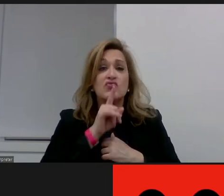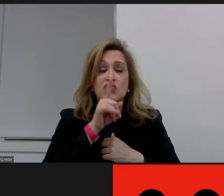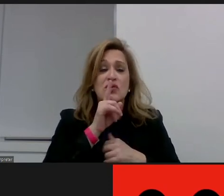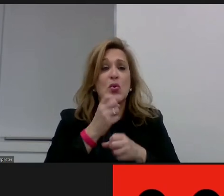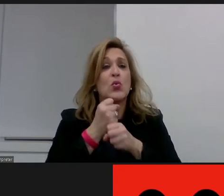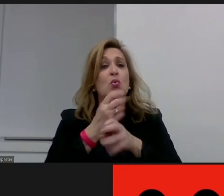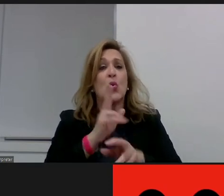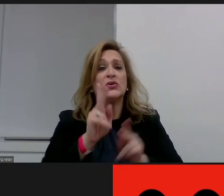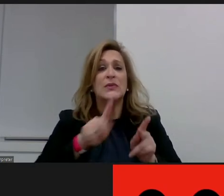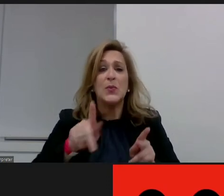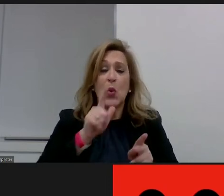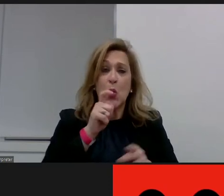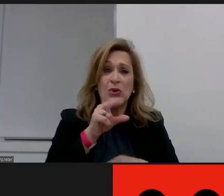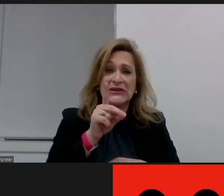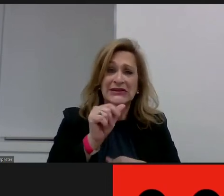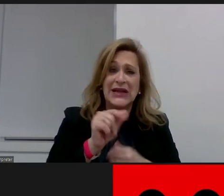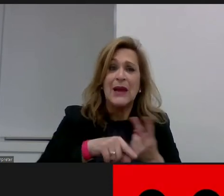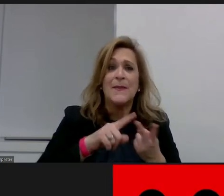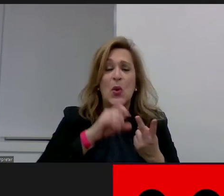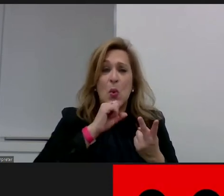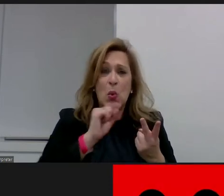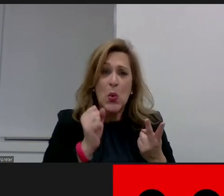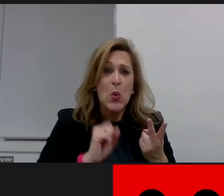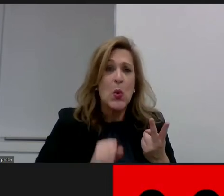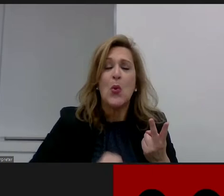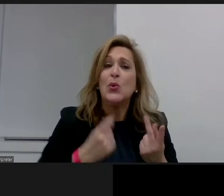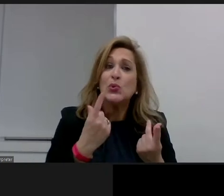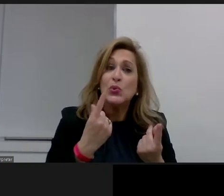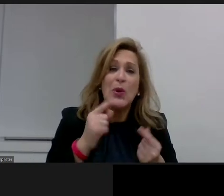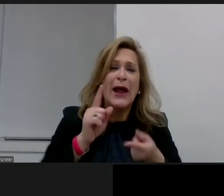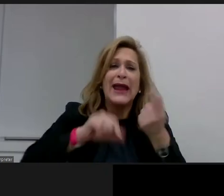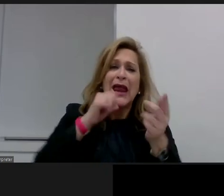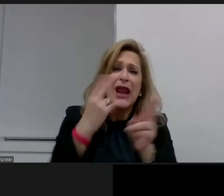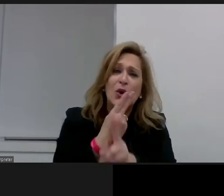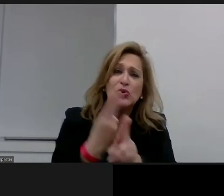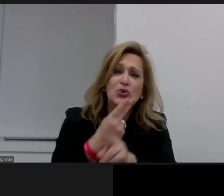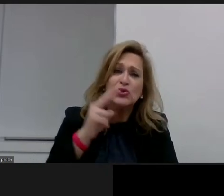the disabled and the elderly who cannot utilize Omni.